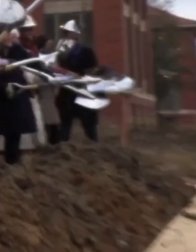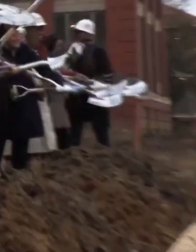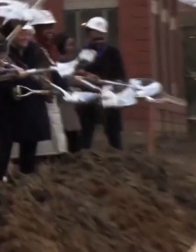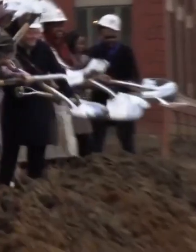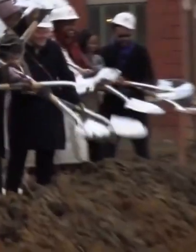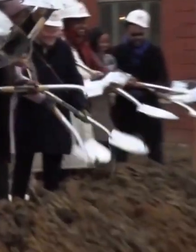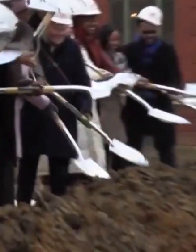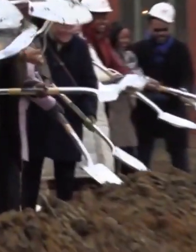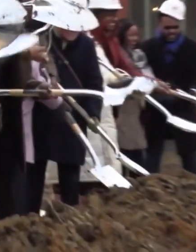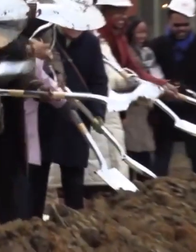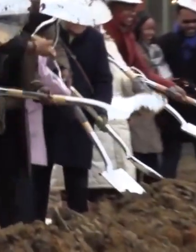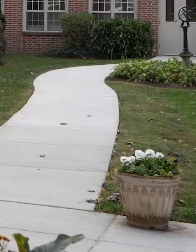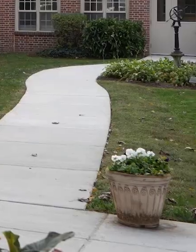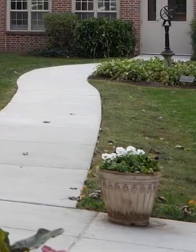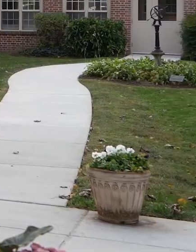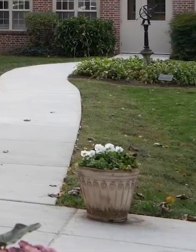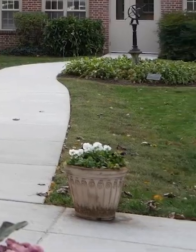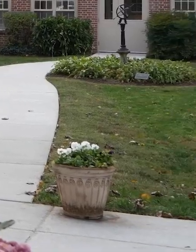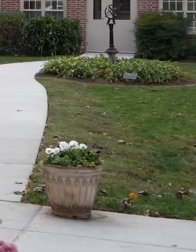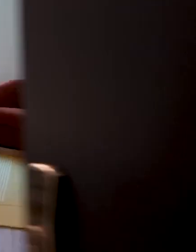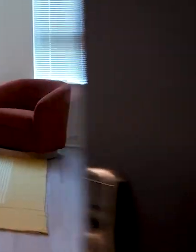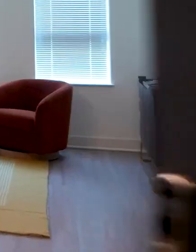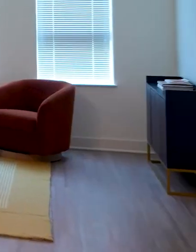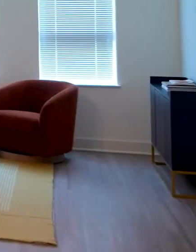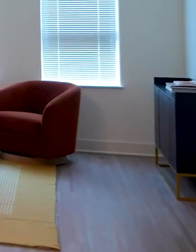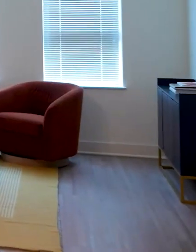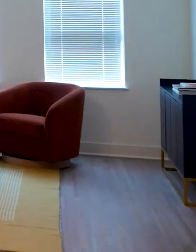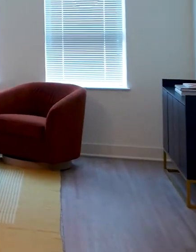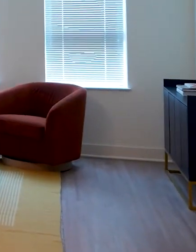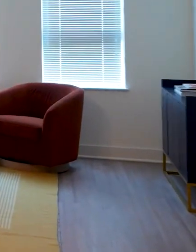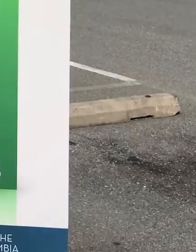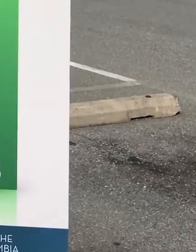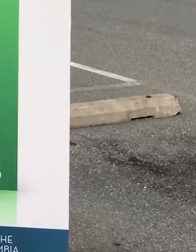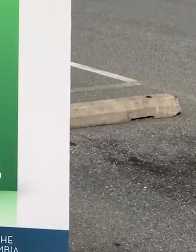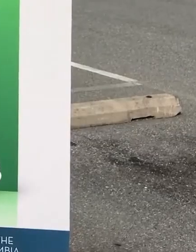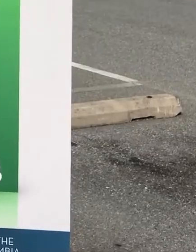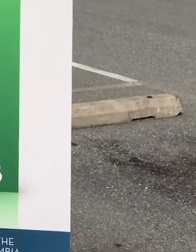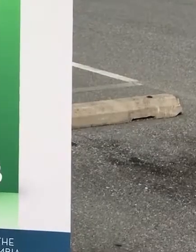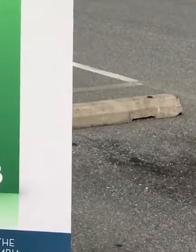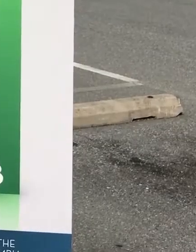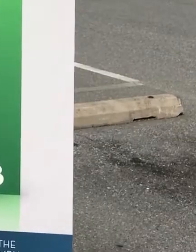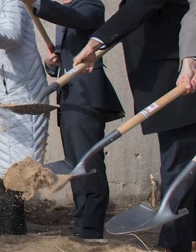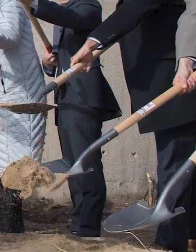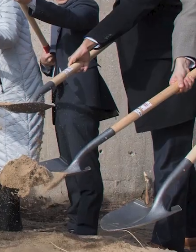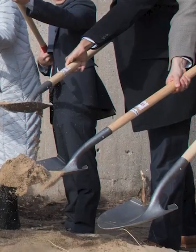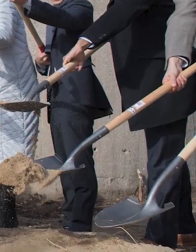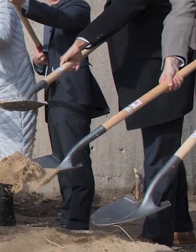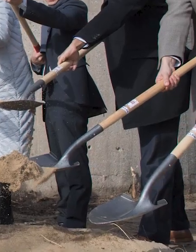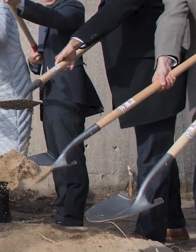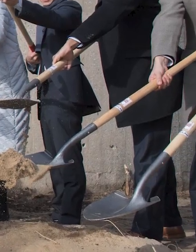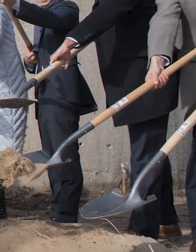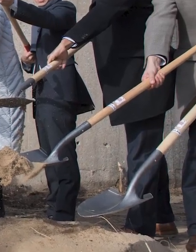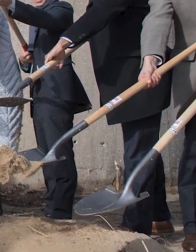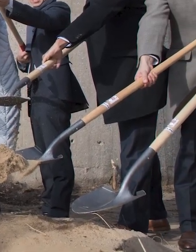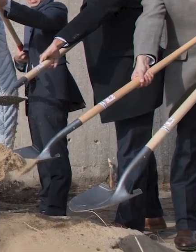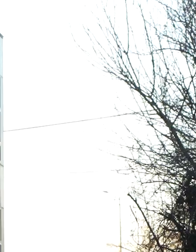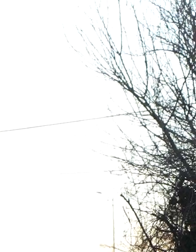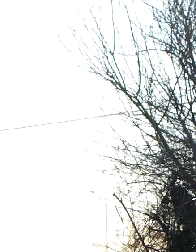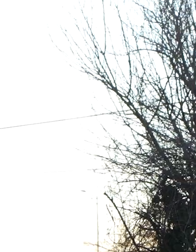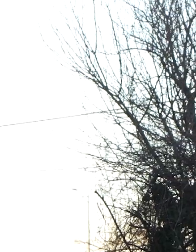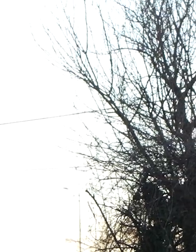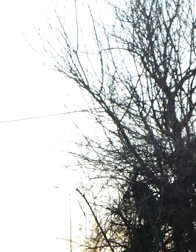the envelope, invested in more affordable housing than any city in America, unlocked district-owned